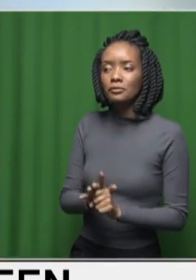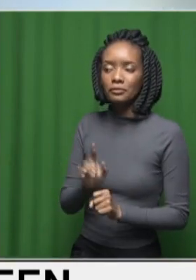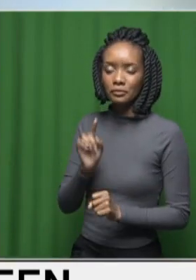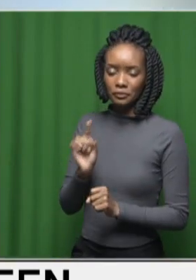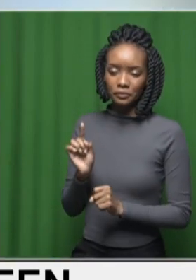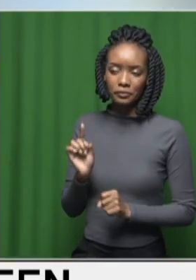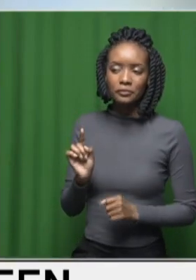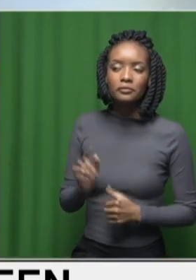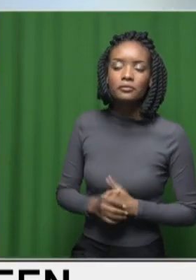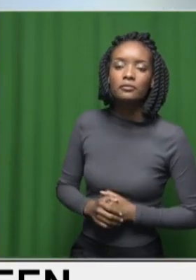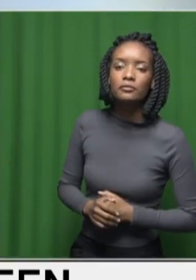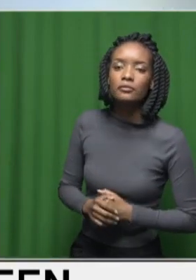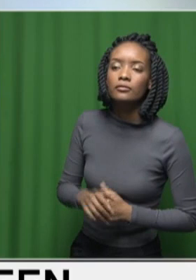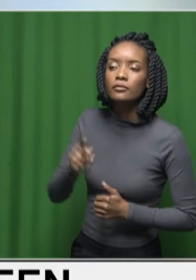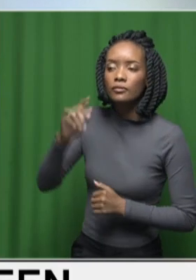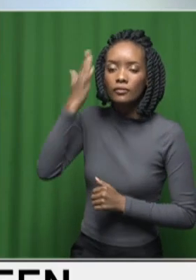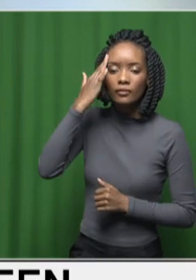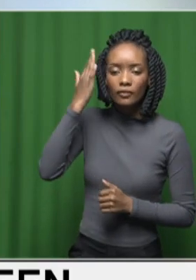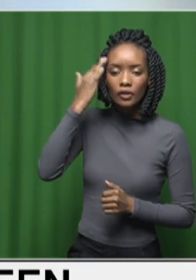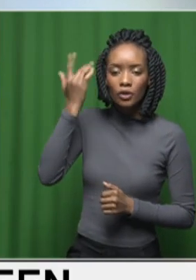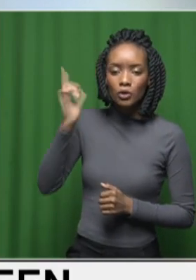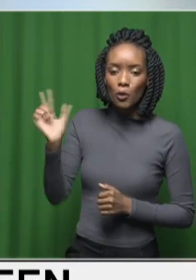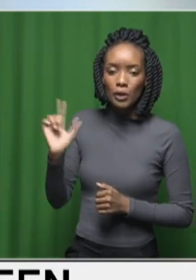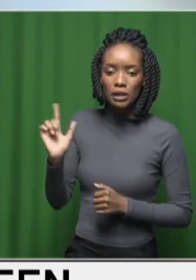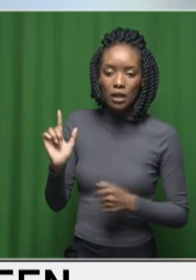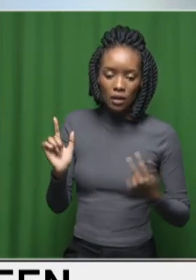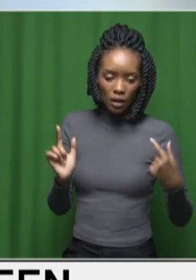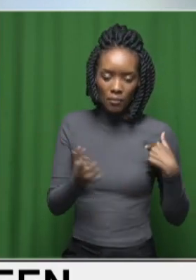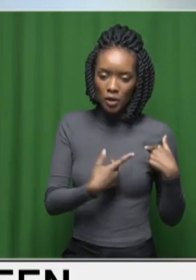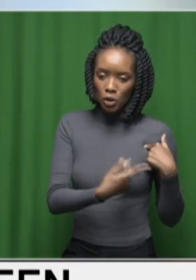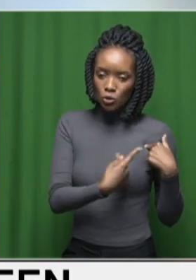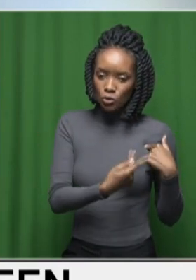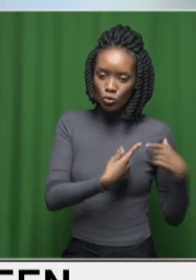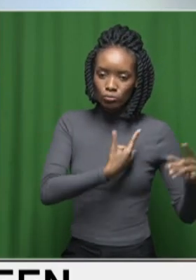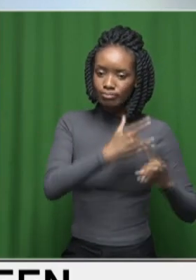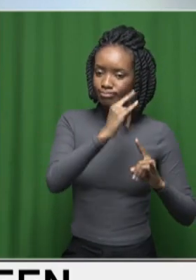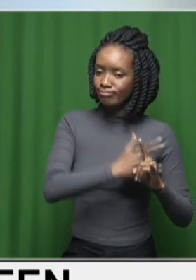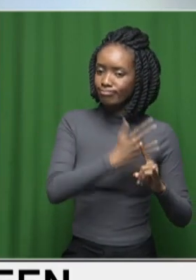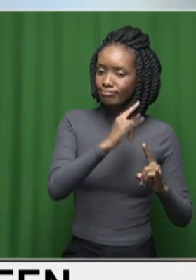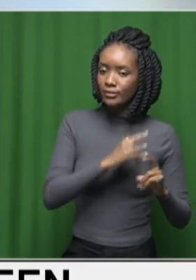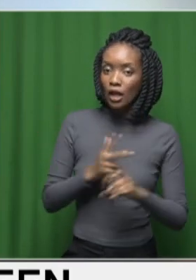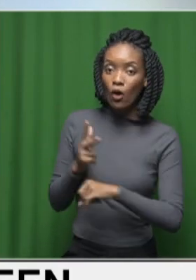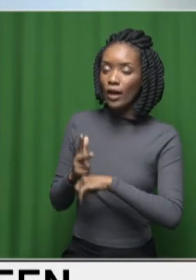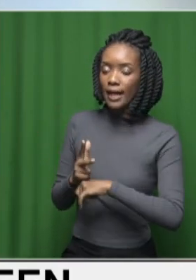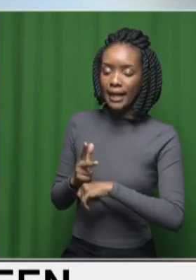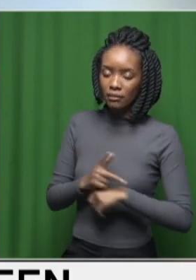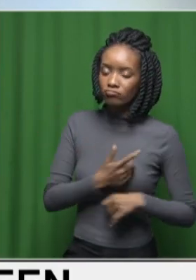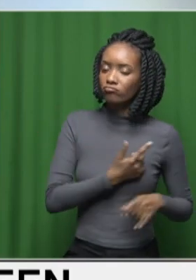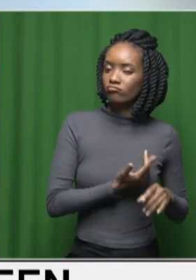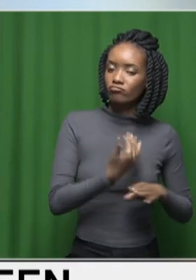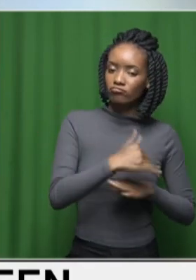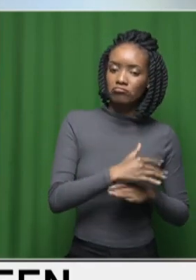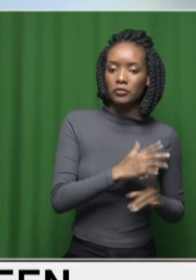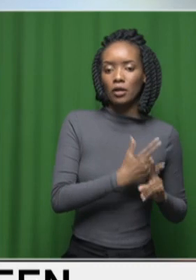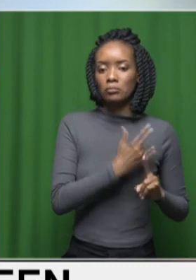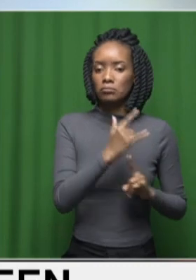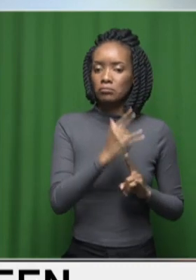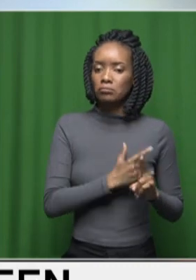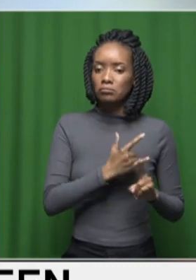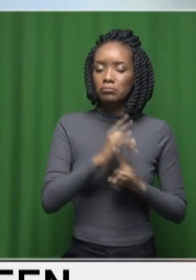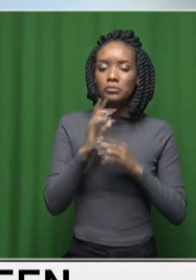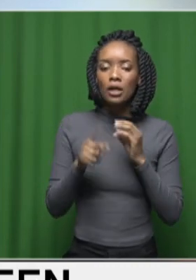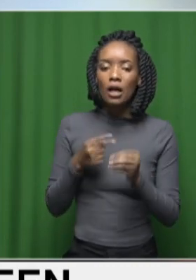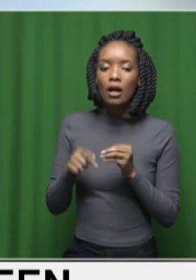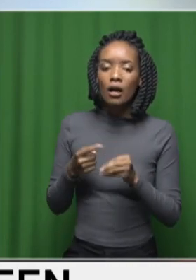Dr. Groome, Leanne and I were just having a conversation off air about what's going on with the